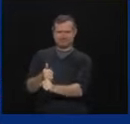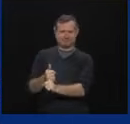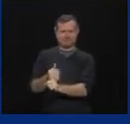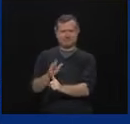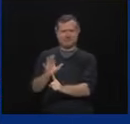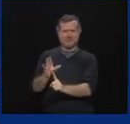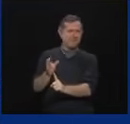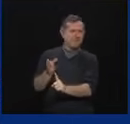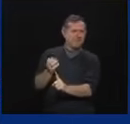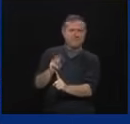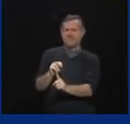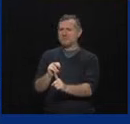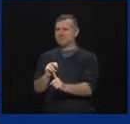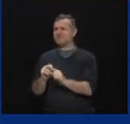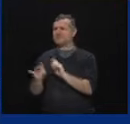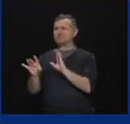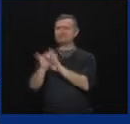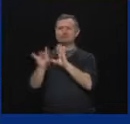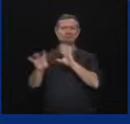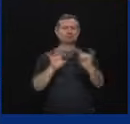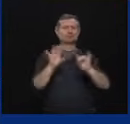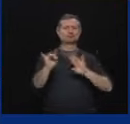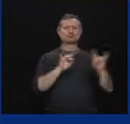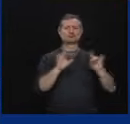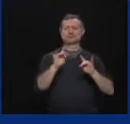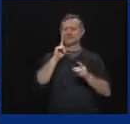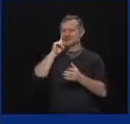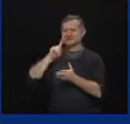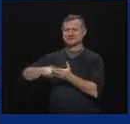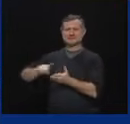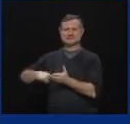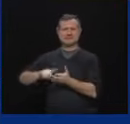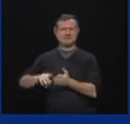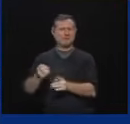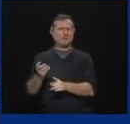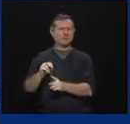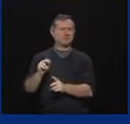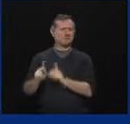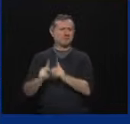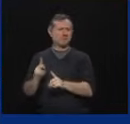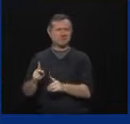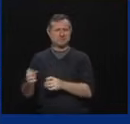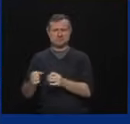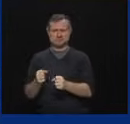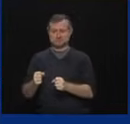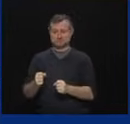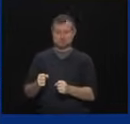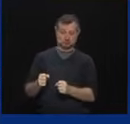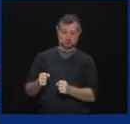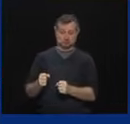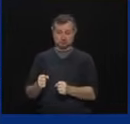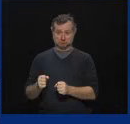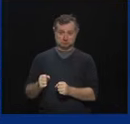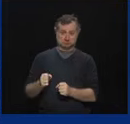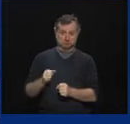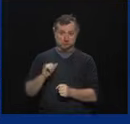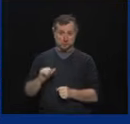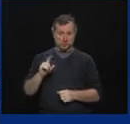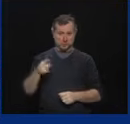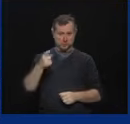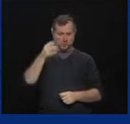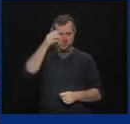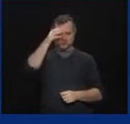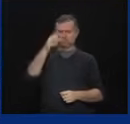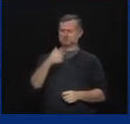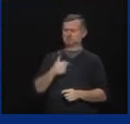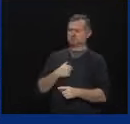appointees should be charged with investigating those individuals should circumstances arise. The whole premise behind it is